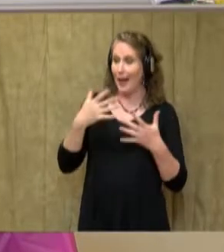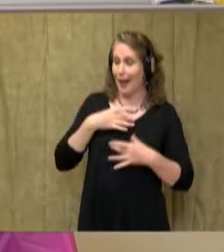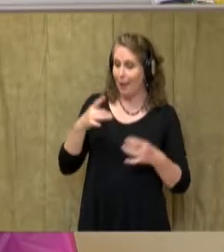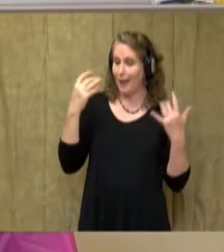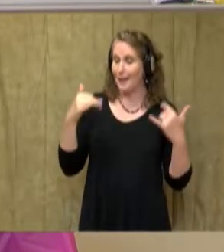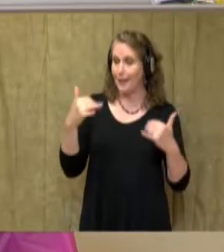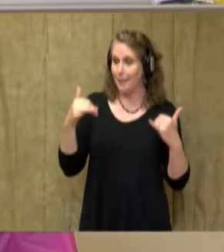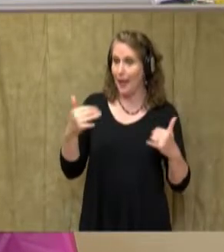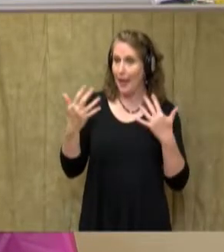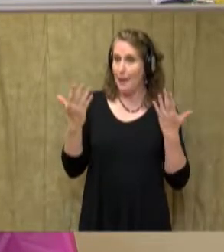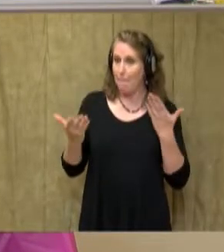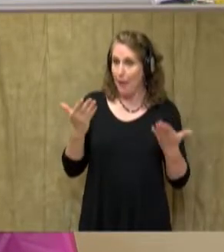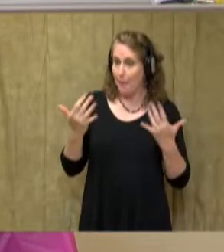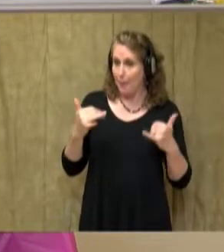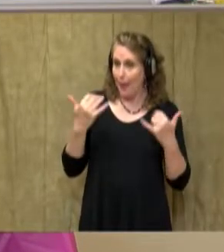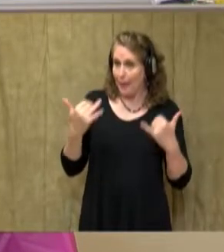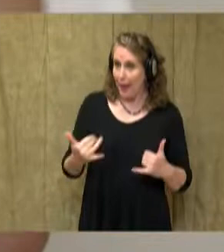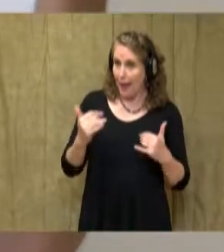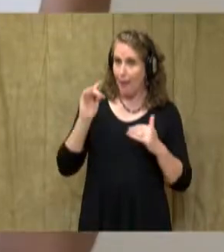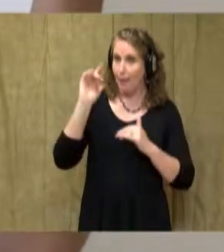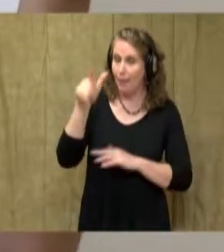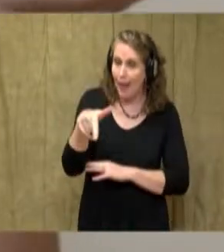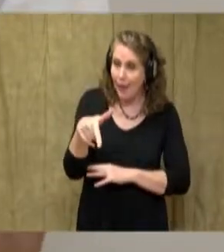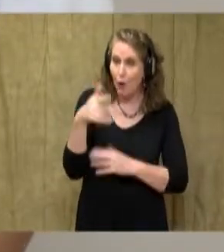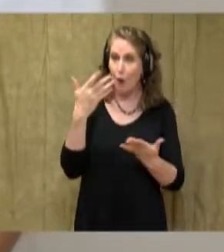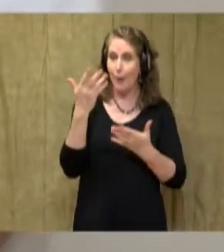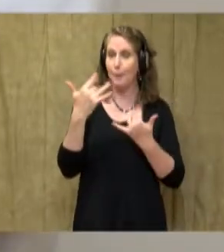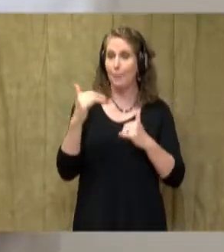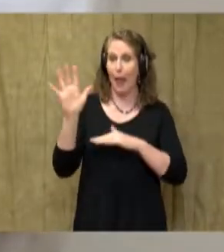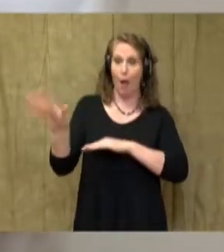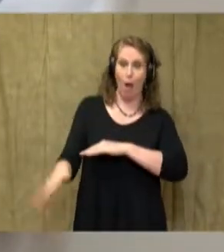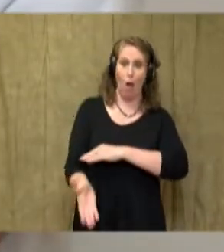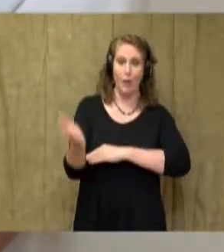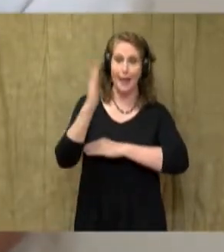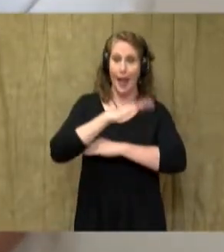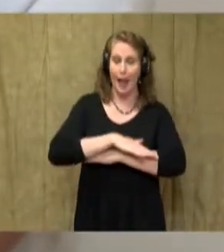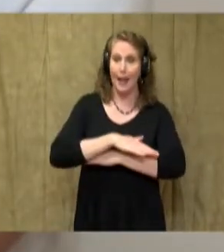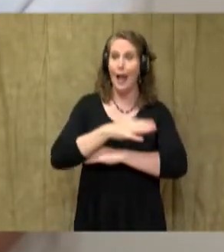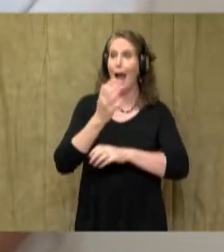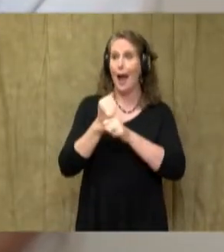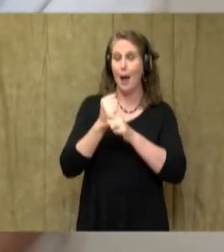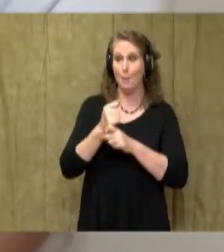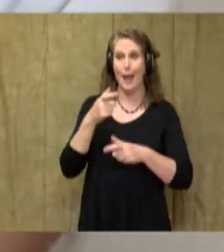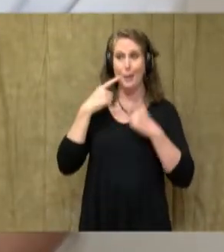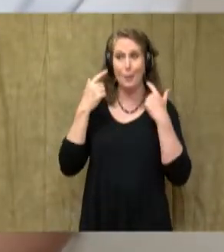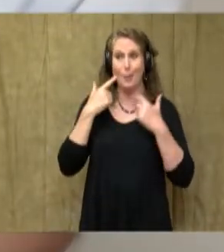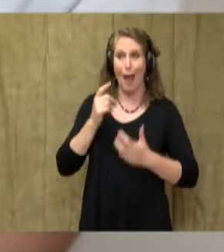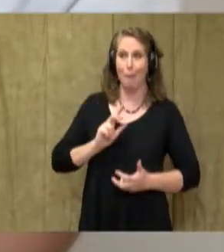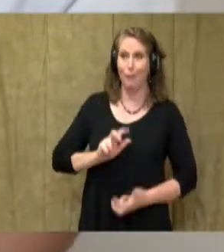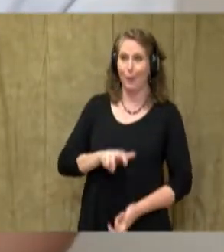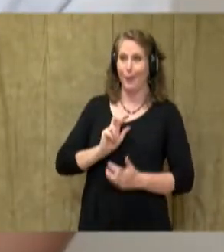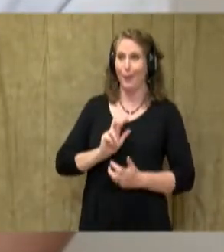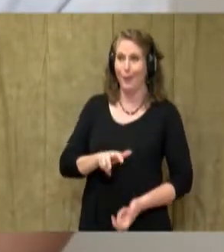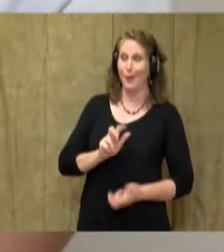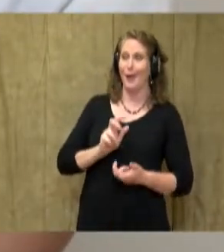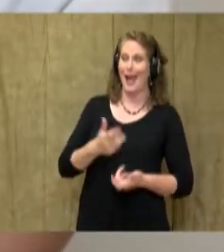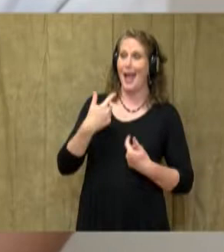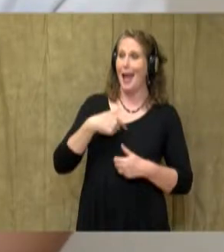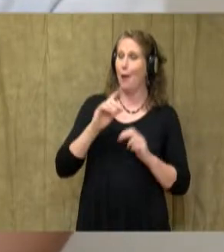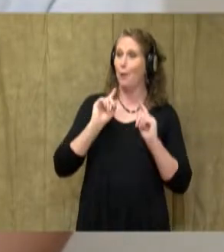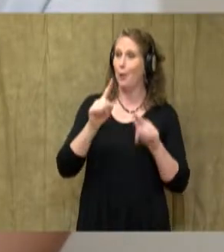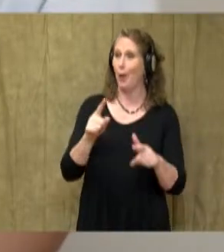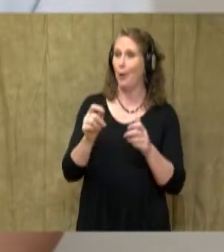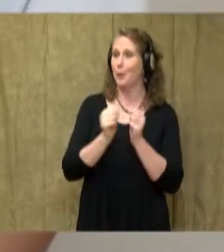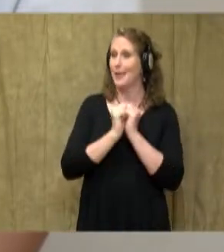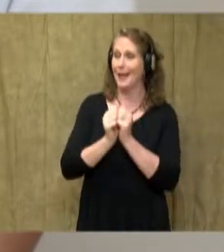play. Maybe now, maybe later, or even all day. I'll make you chuckle deep down in your belly, and we'll go together